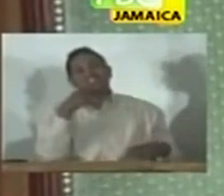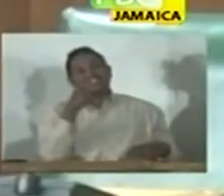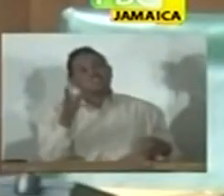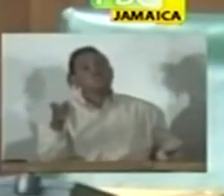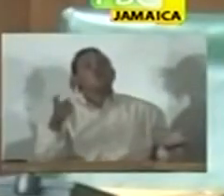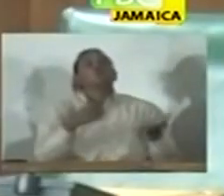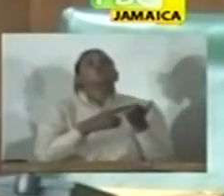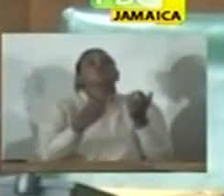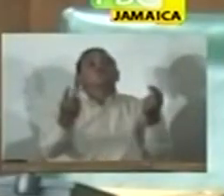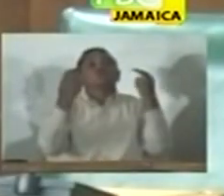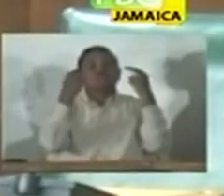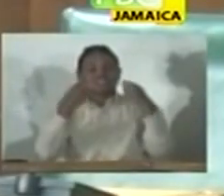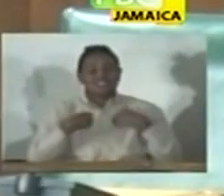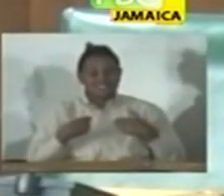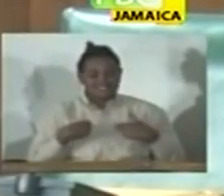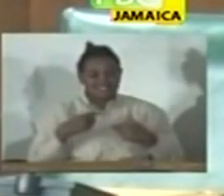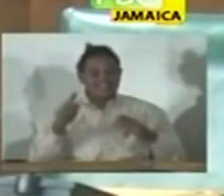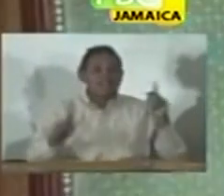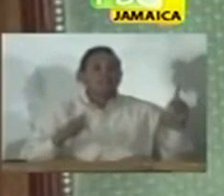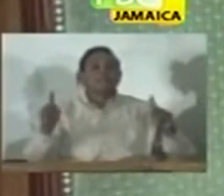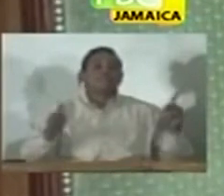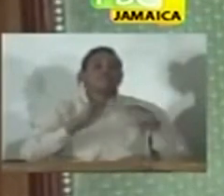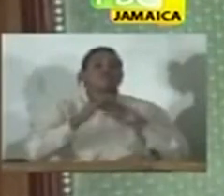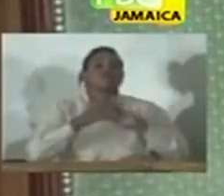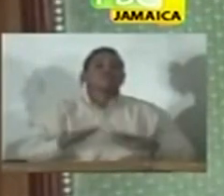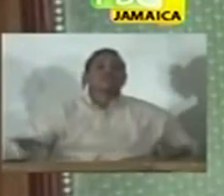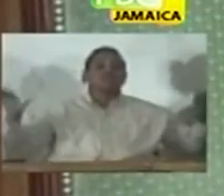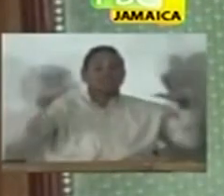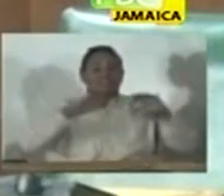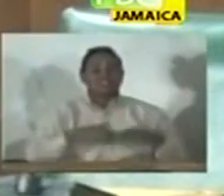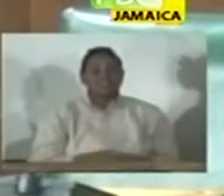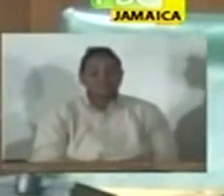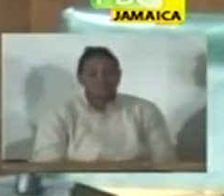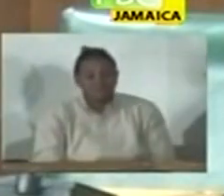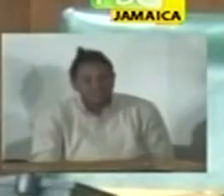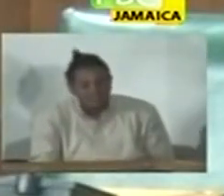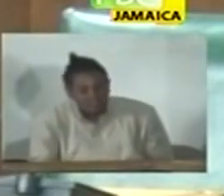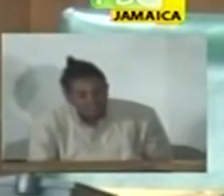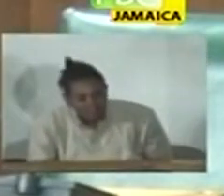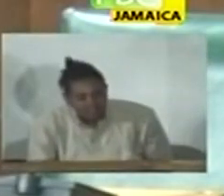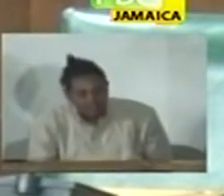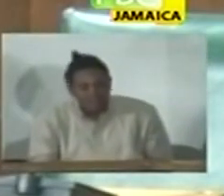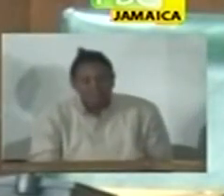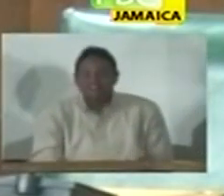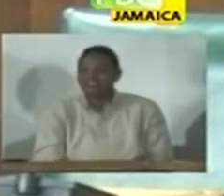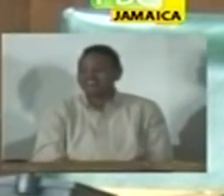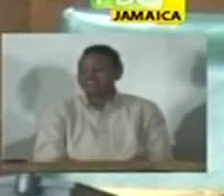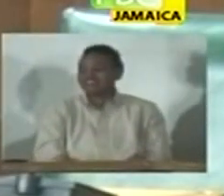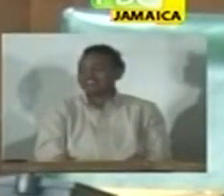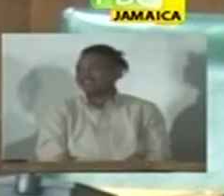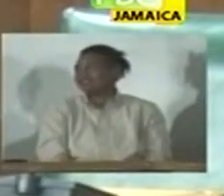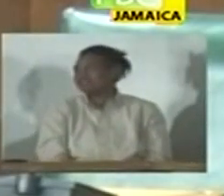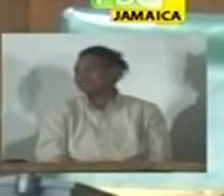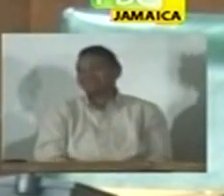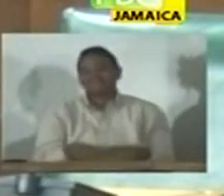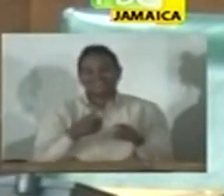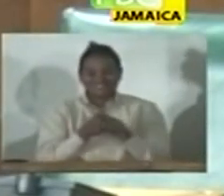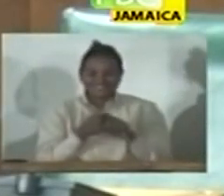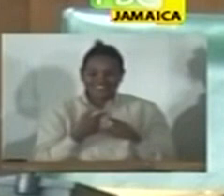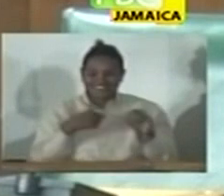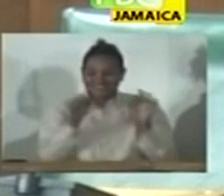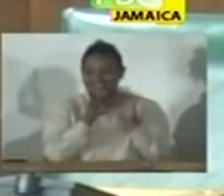just address me and the people of Jamaica. Good, good. Understood. So, Mr. President, I think it's worth